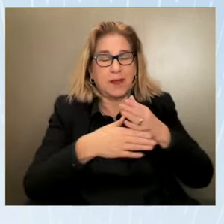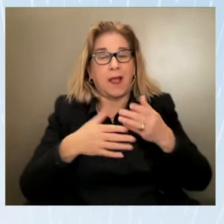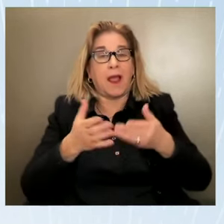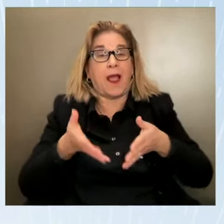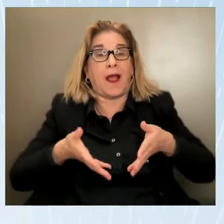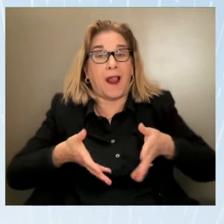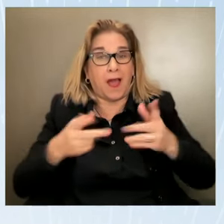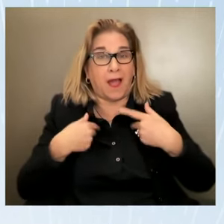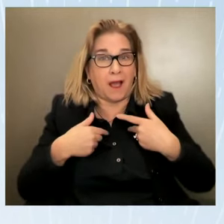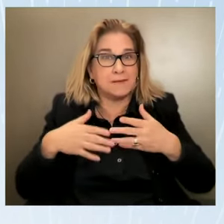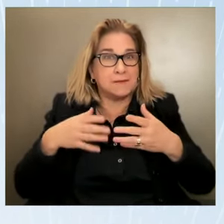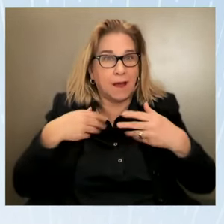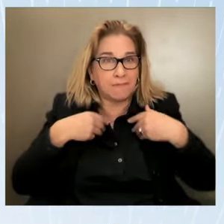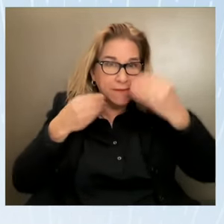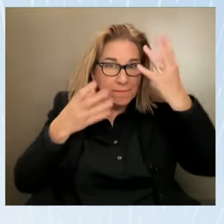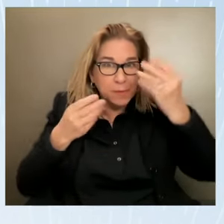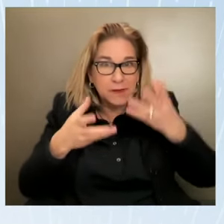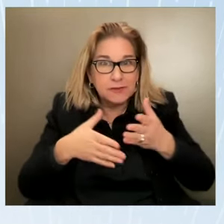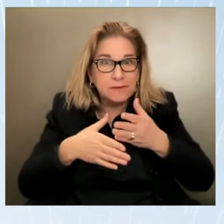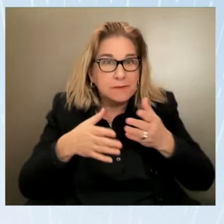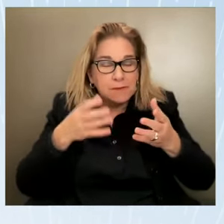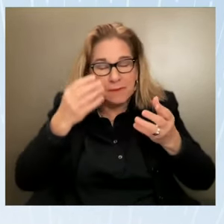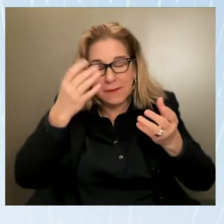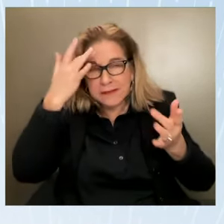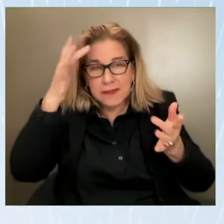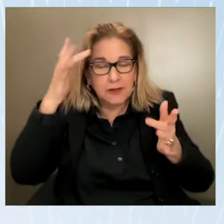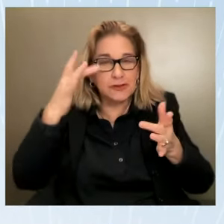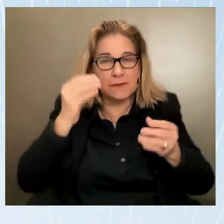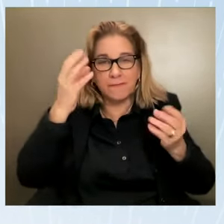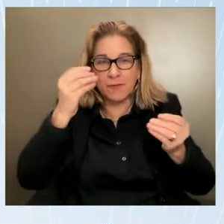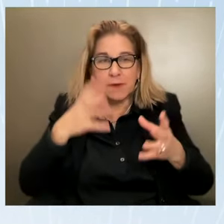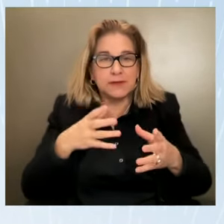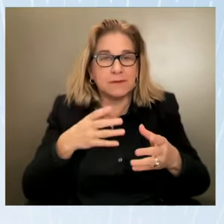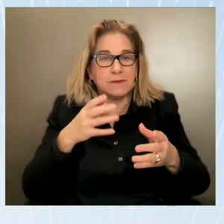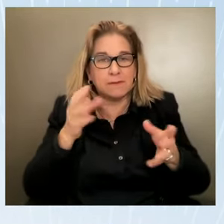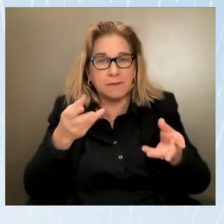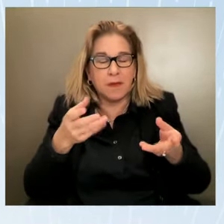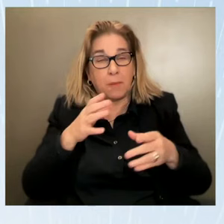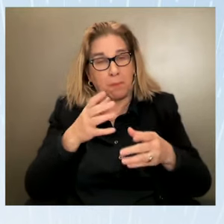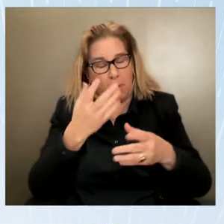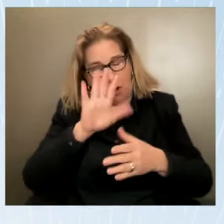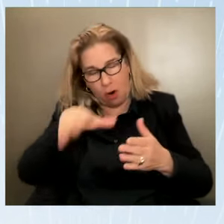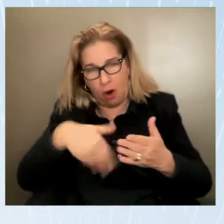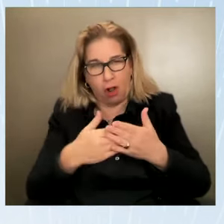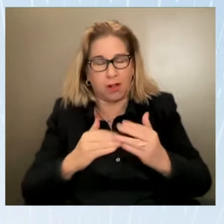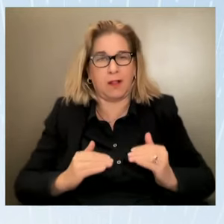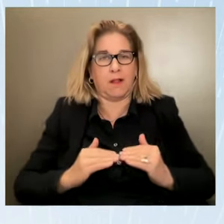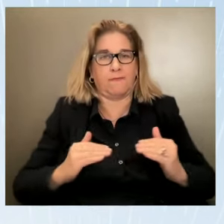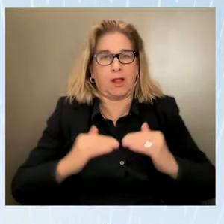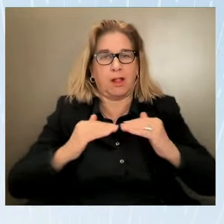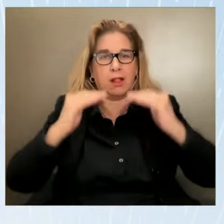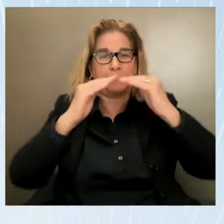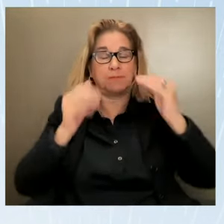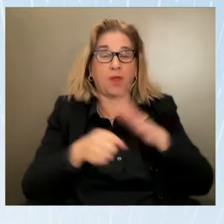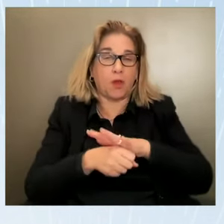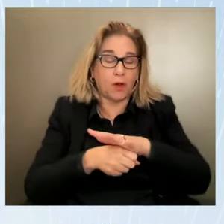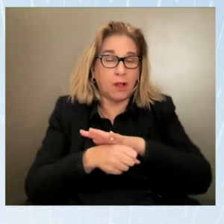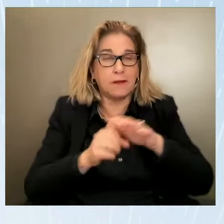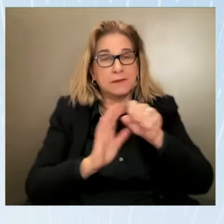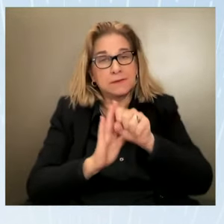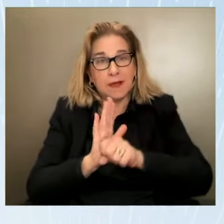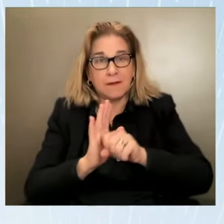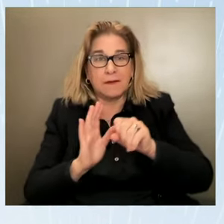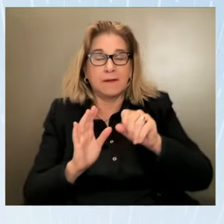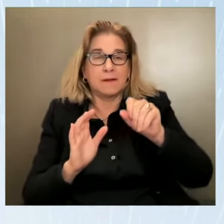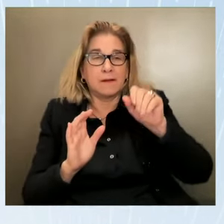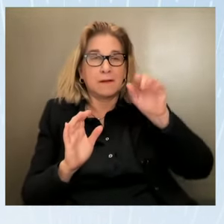tribal law enforcement data for interagency use. Among other things, we expect the platform to contribute to the sharing of information regarding the